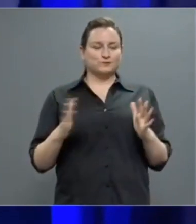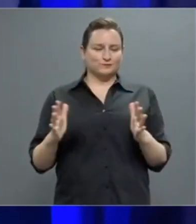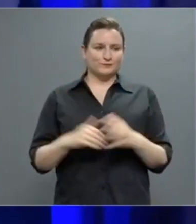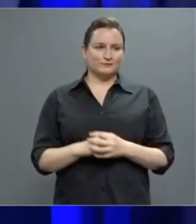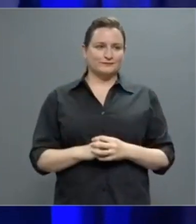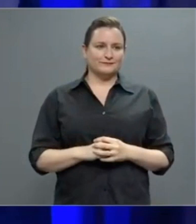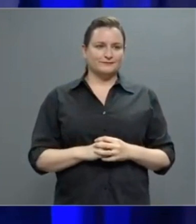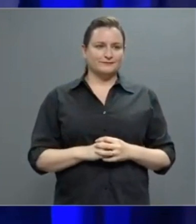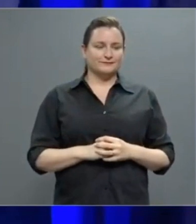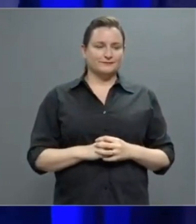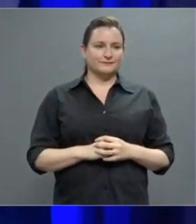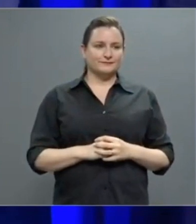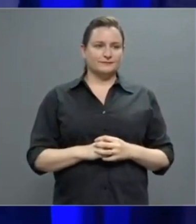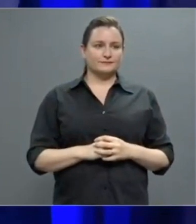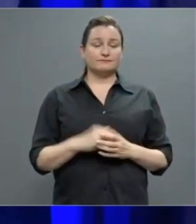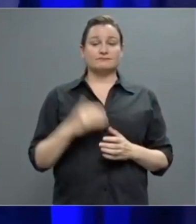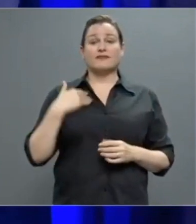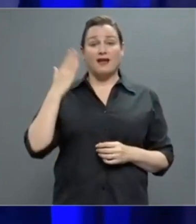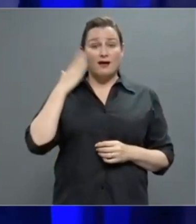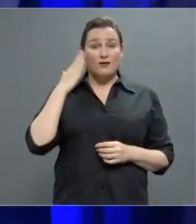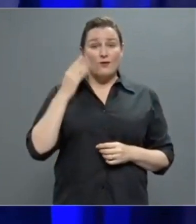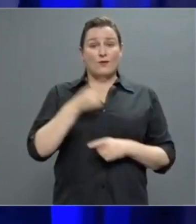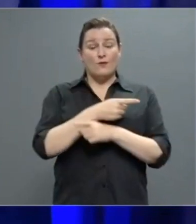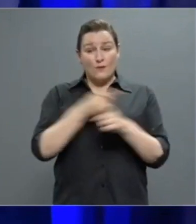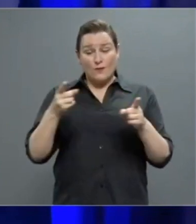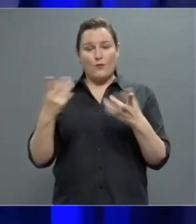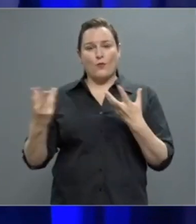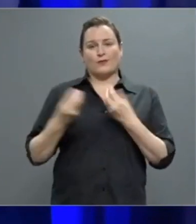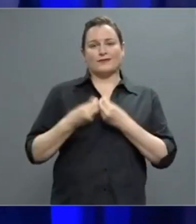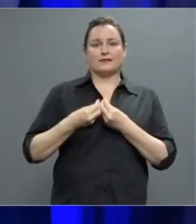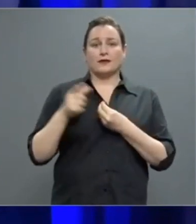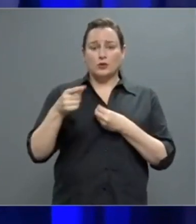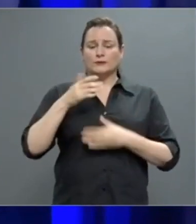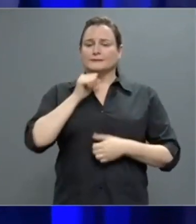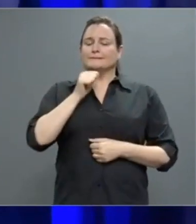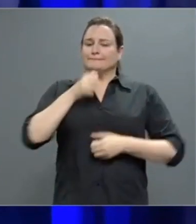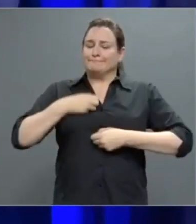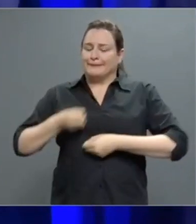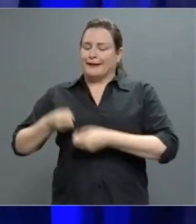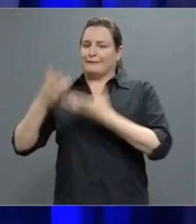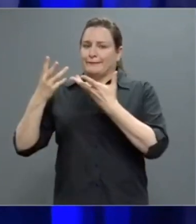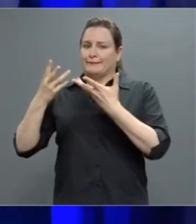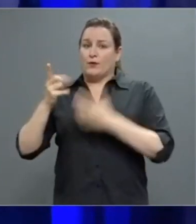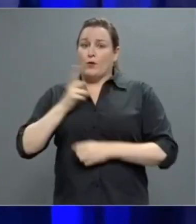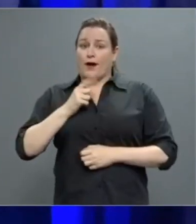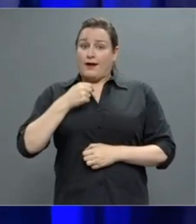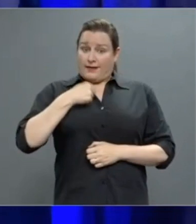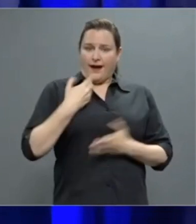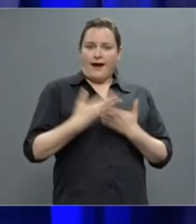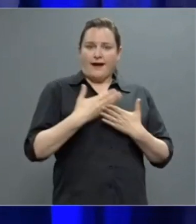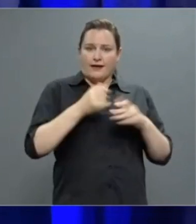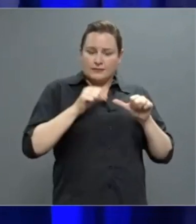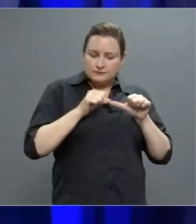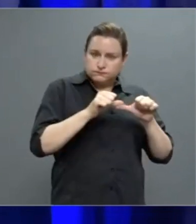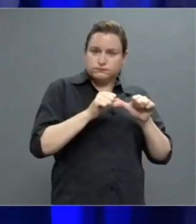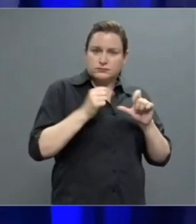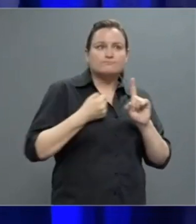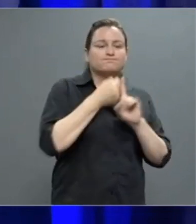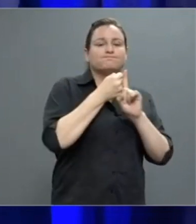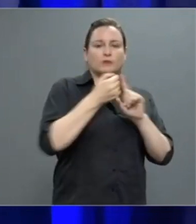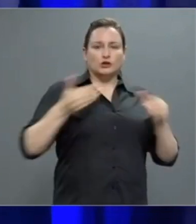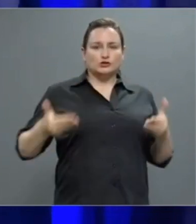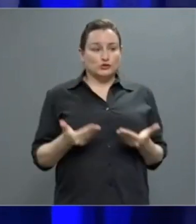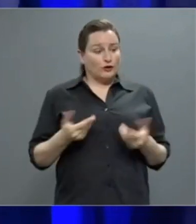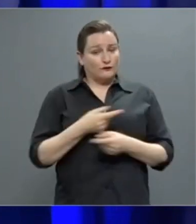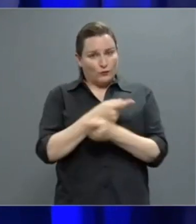I know that all of you have sacrificed so much for me to be able to pursue my dream of serving South Africa. Thank you from the